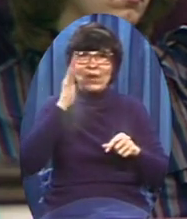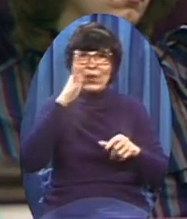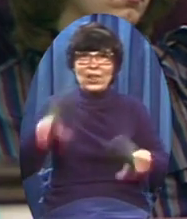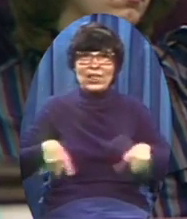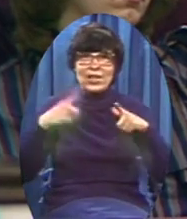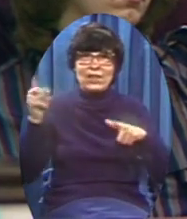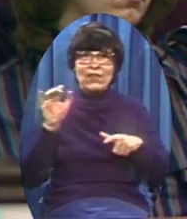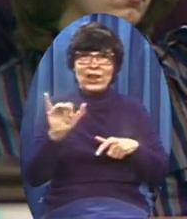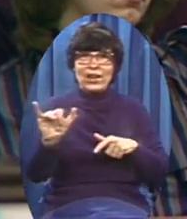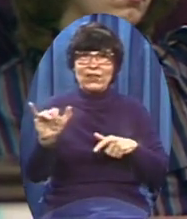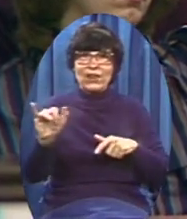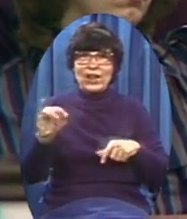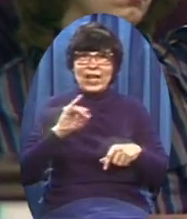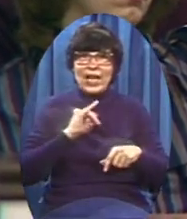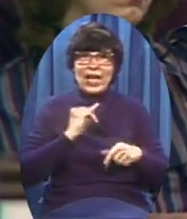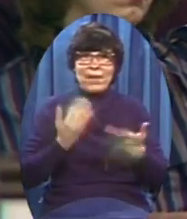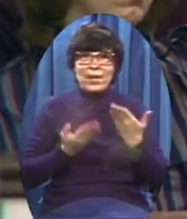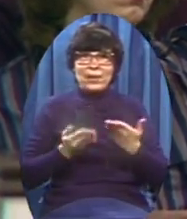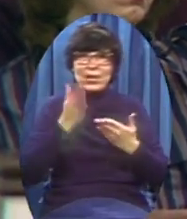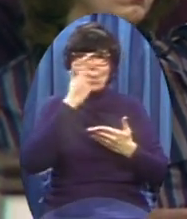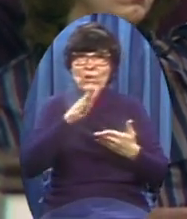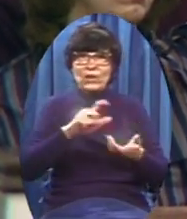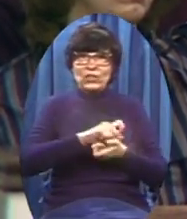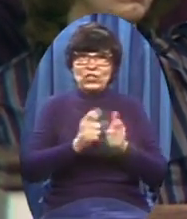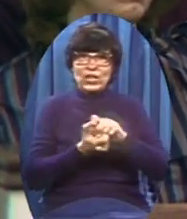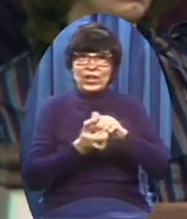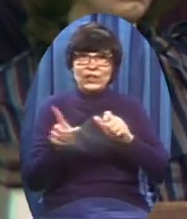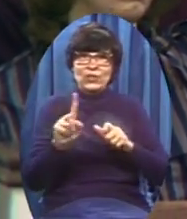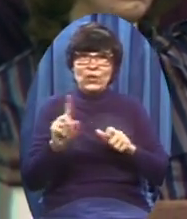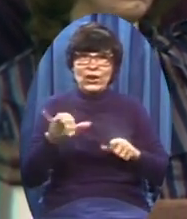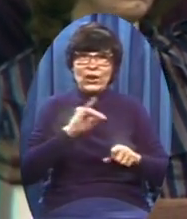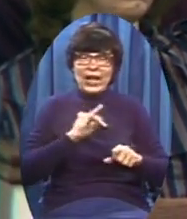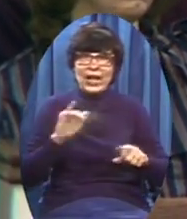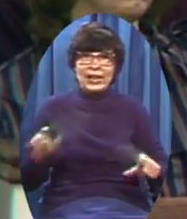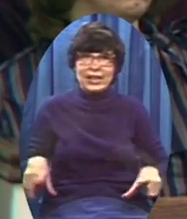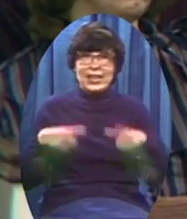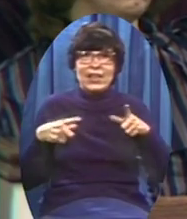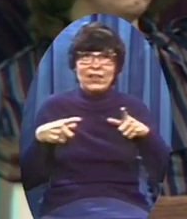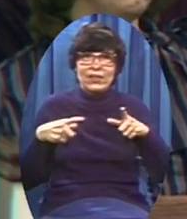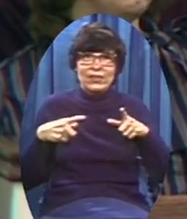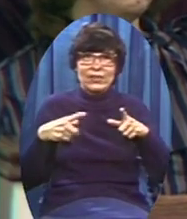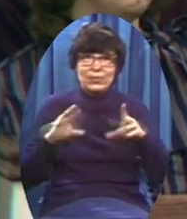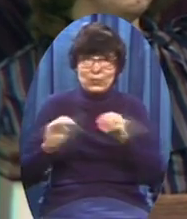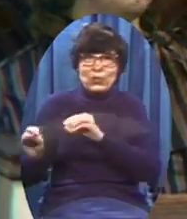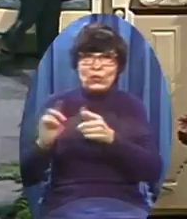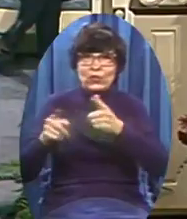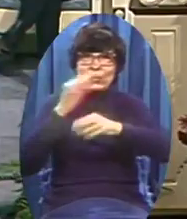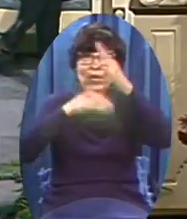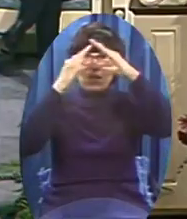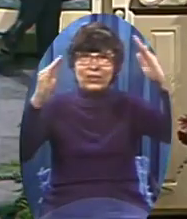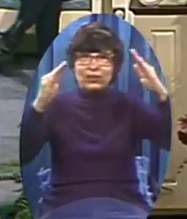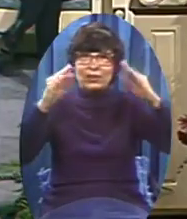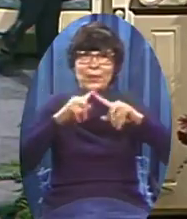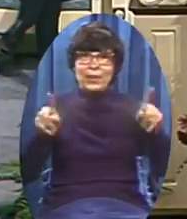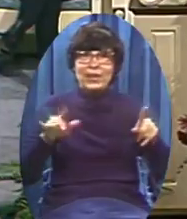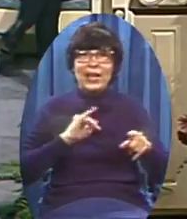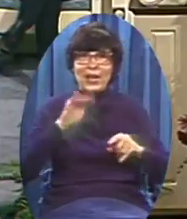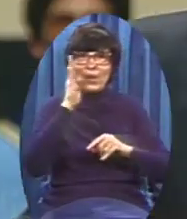residence, but I'm going to still be alive. Don't you ever say that J. Harold Smith is dead. I'm going to live